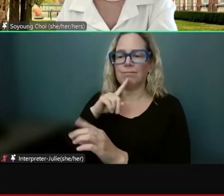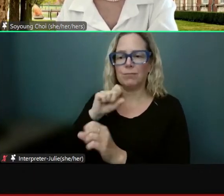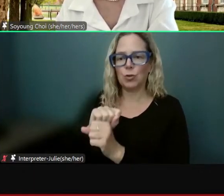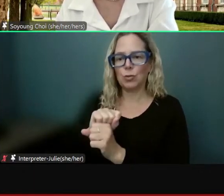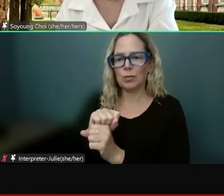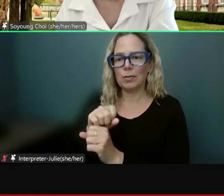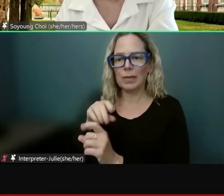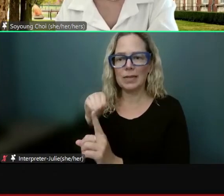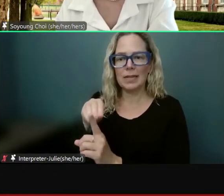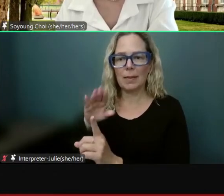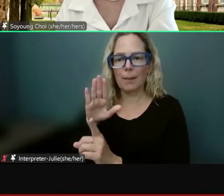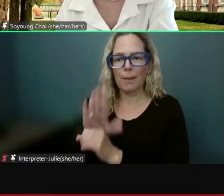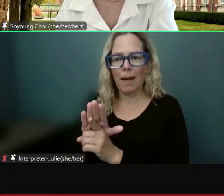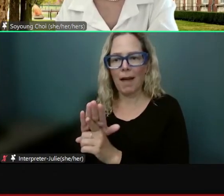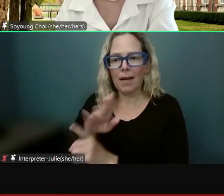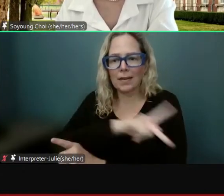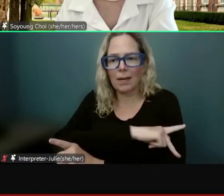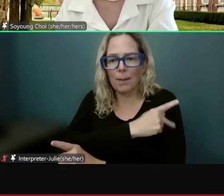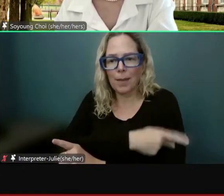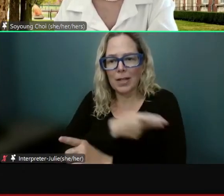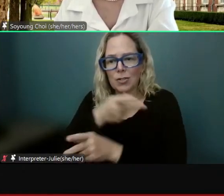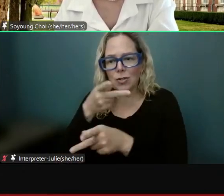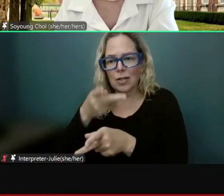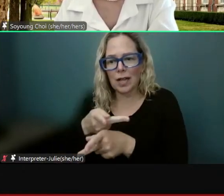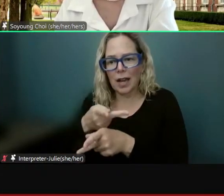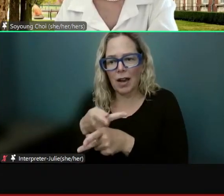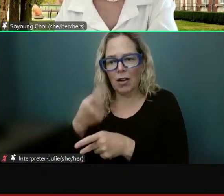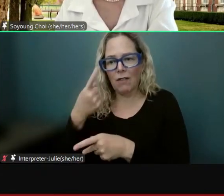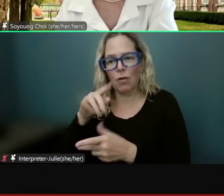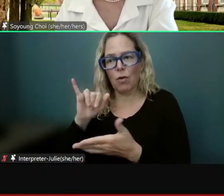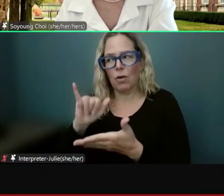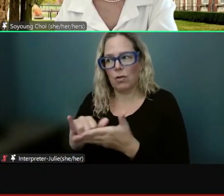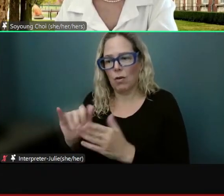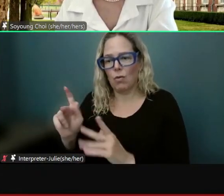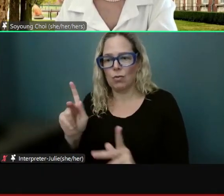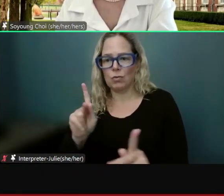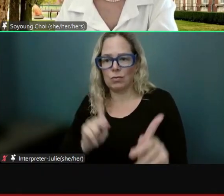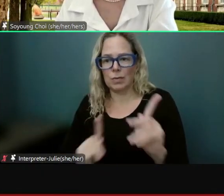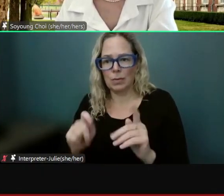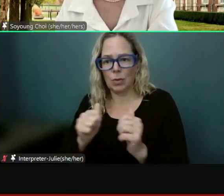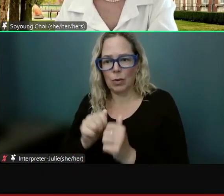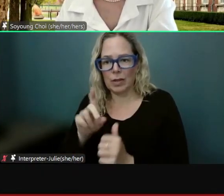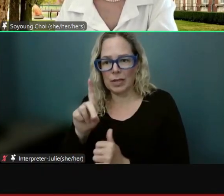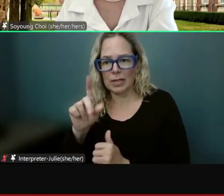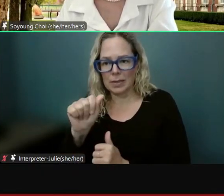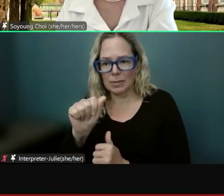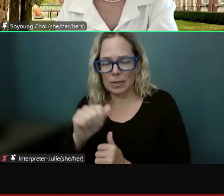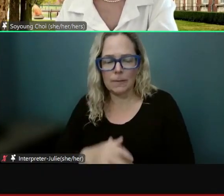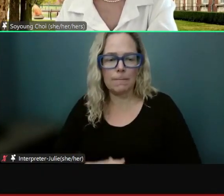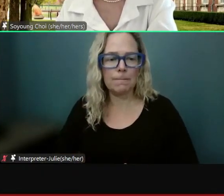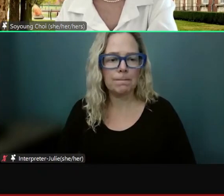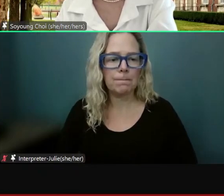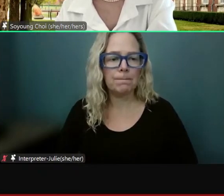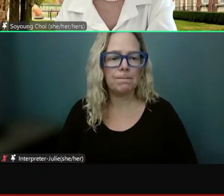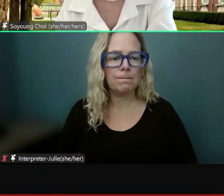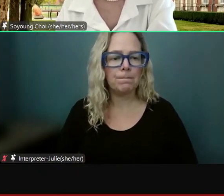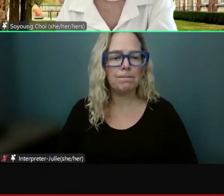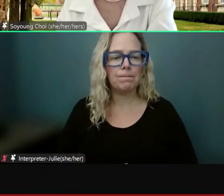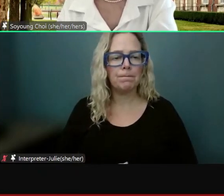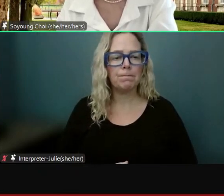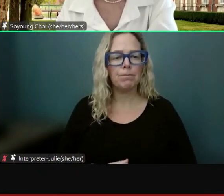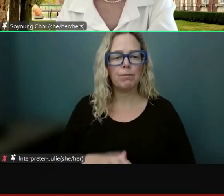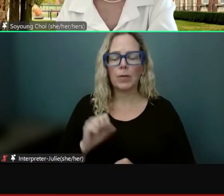disabilities. The curriculum introduced foundational concepts such as the social model